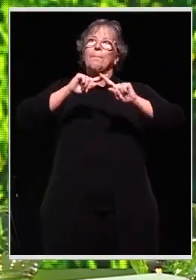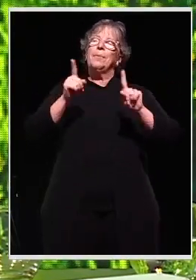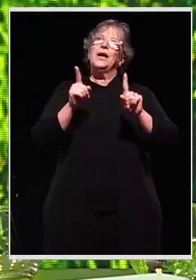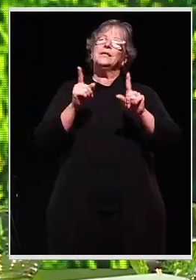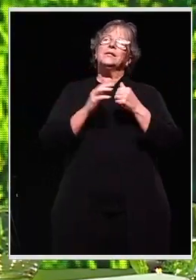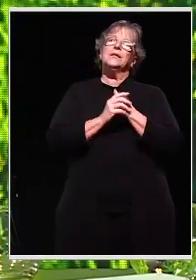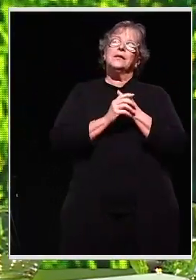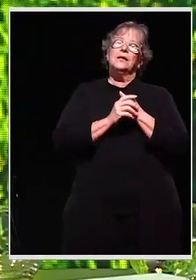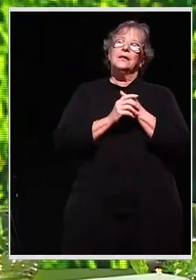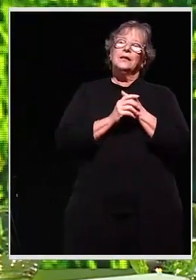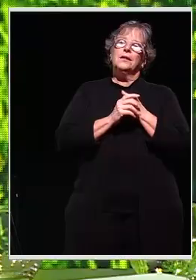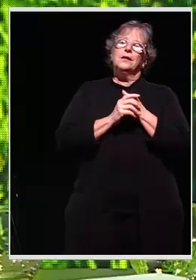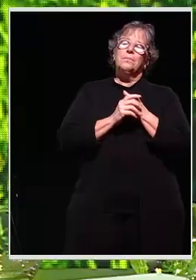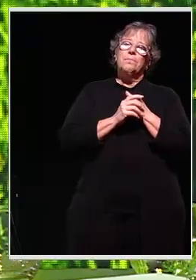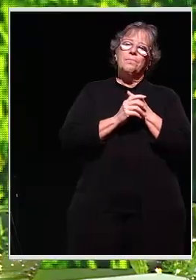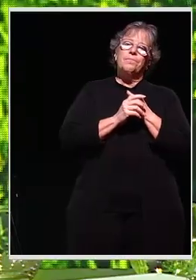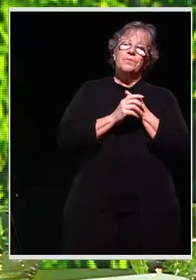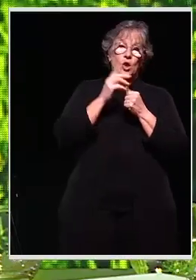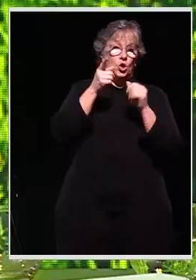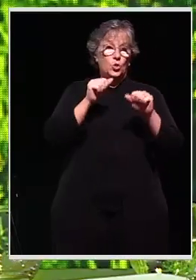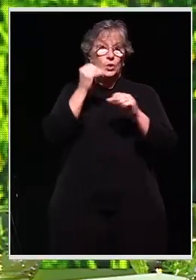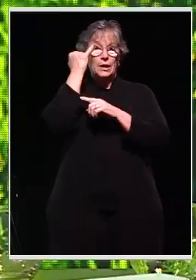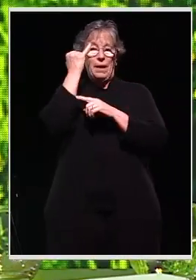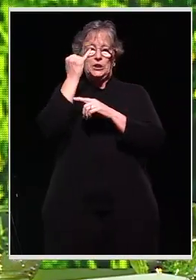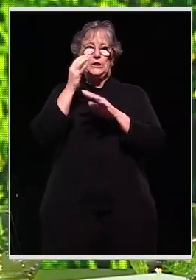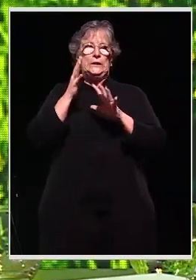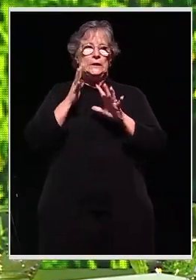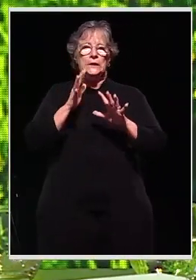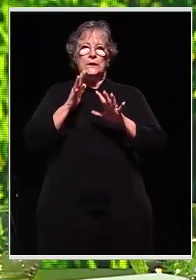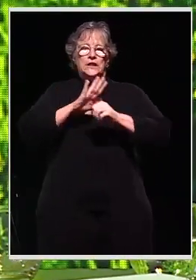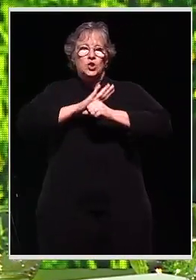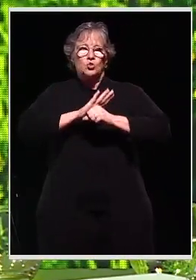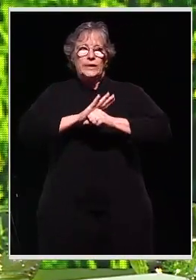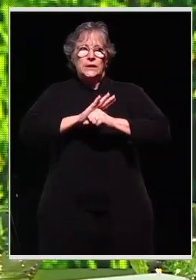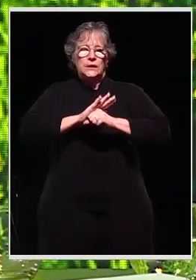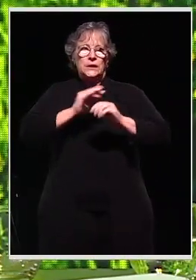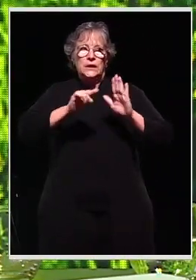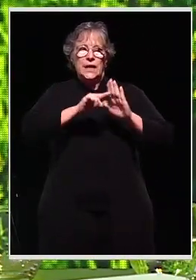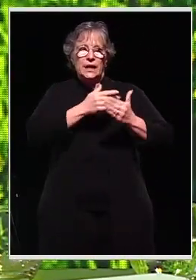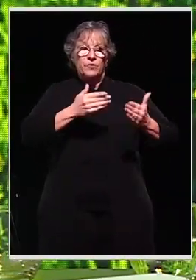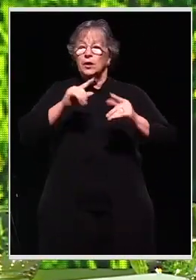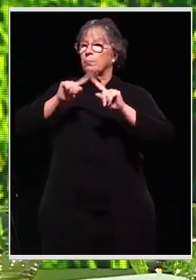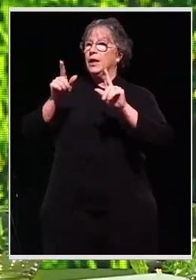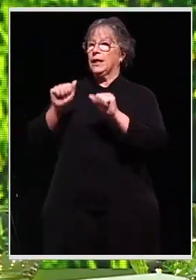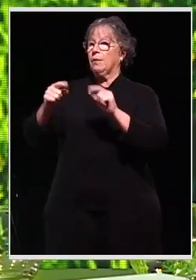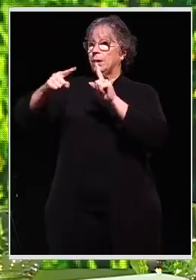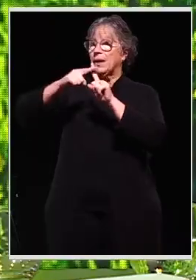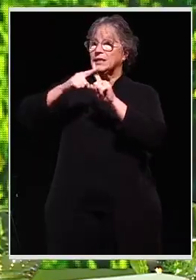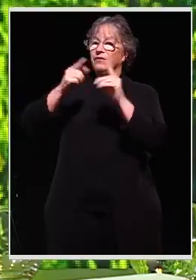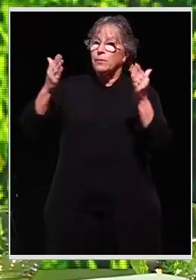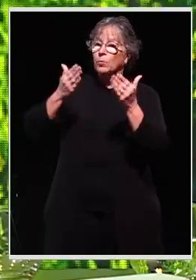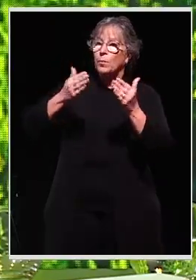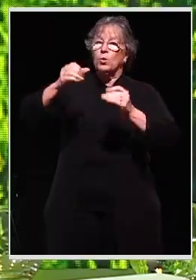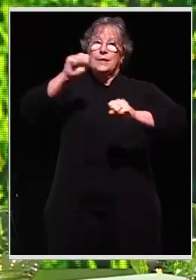word exists? Because you can imagine tension as a negative thing. Tension can actually be positive in a way of promoting new science